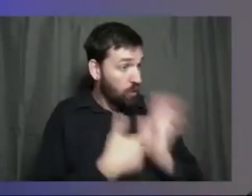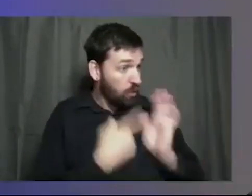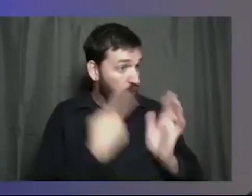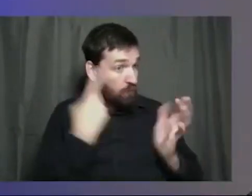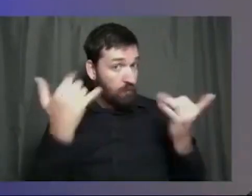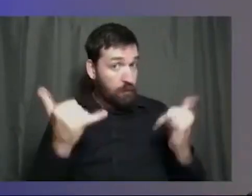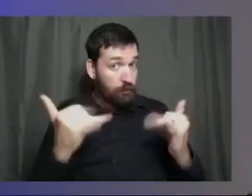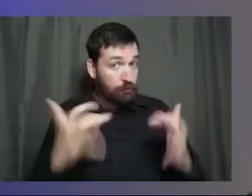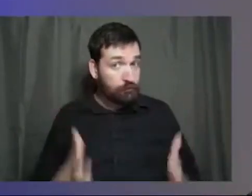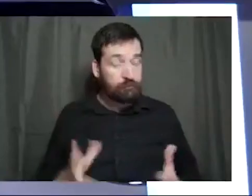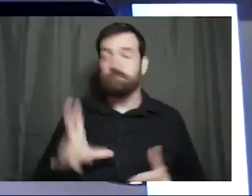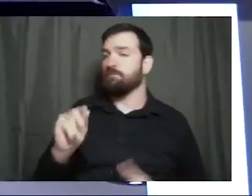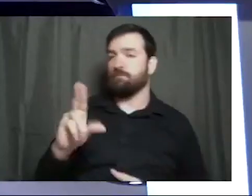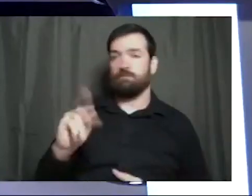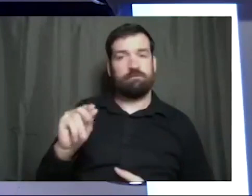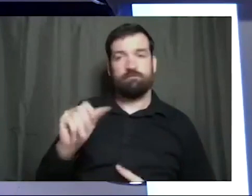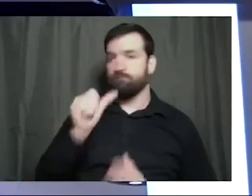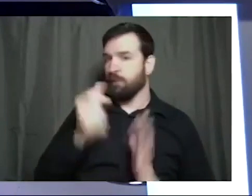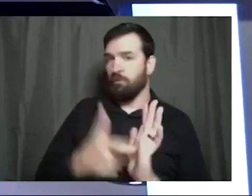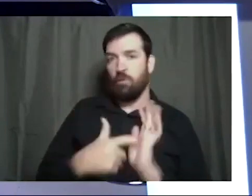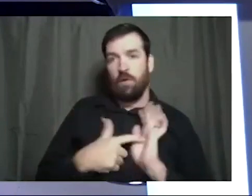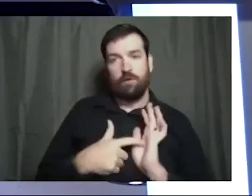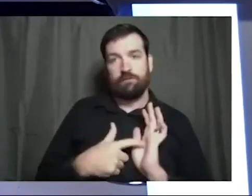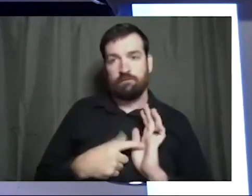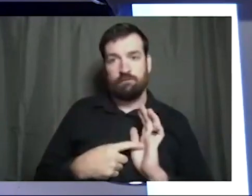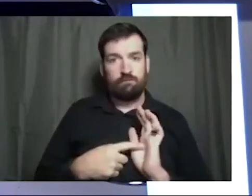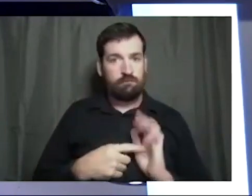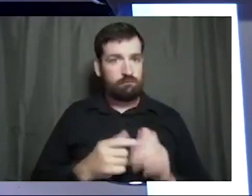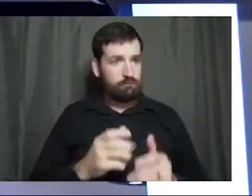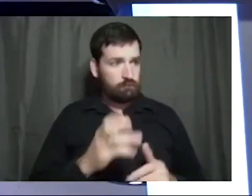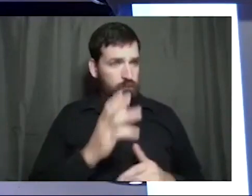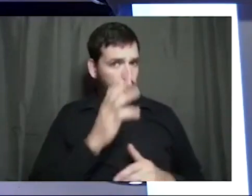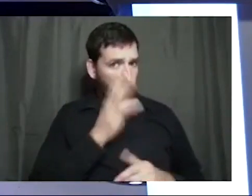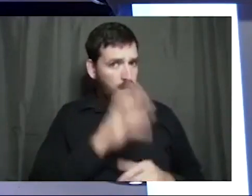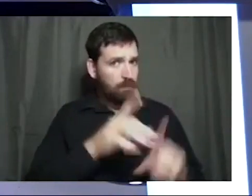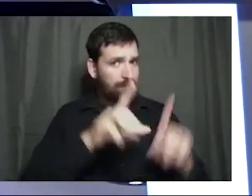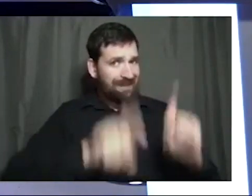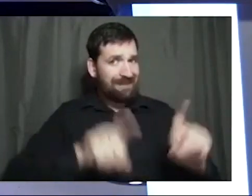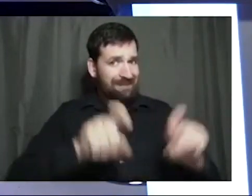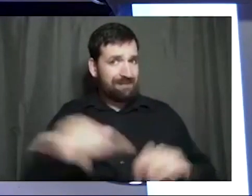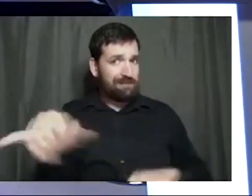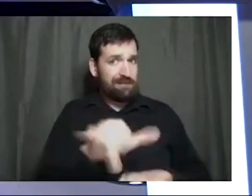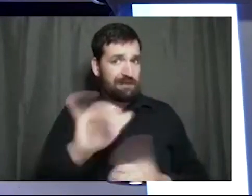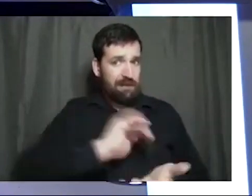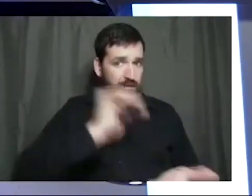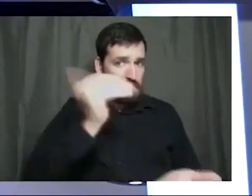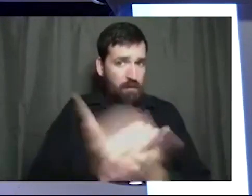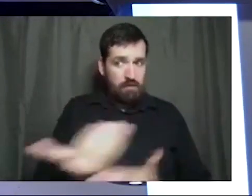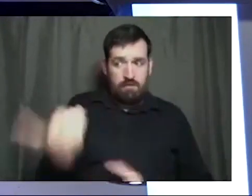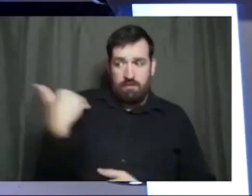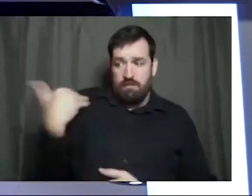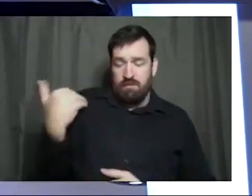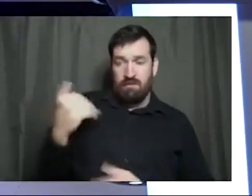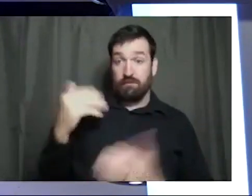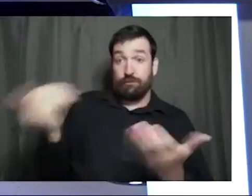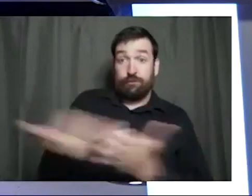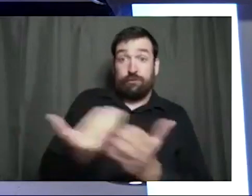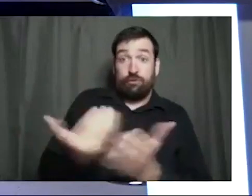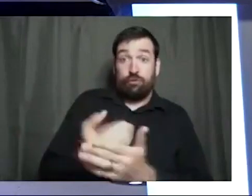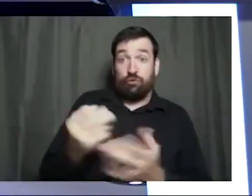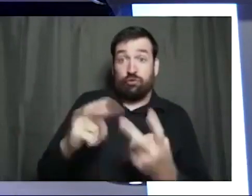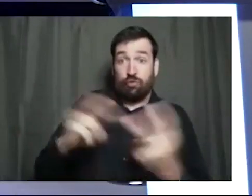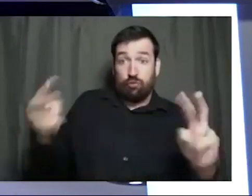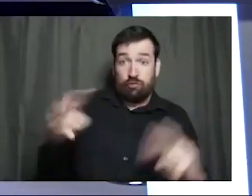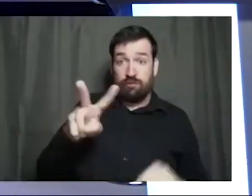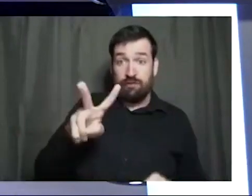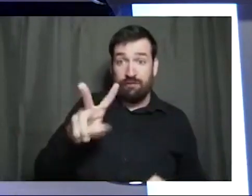required. Not required. But do you think they'll be doing as much testing? I mean, just with this new variant, do you think they'll be really checking people's status and